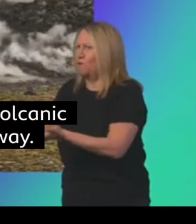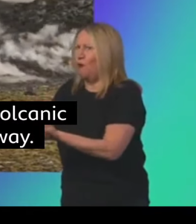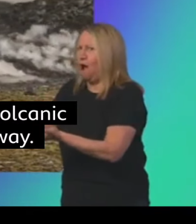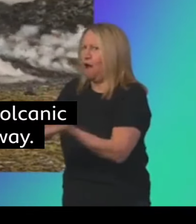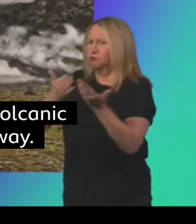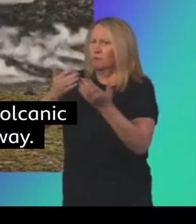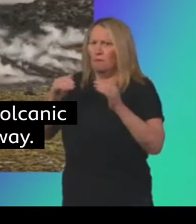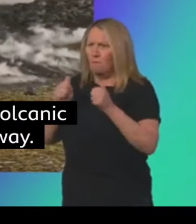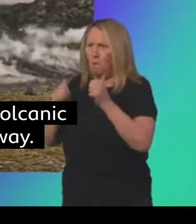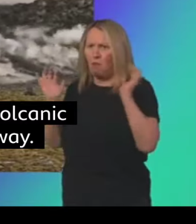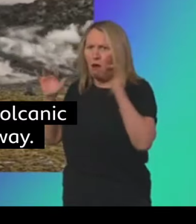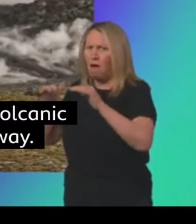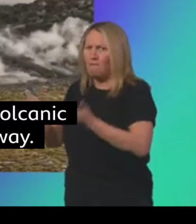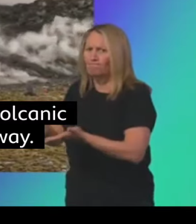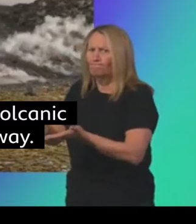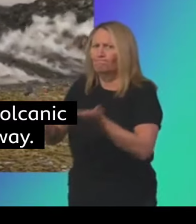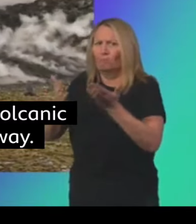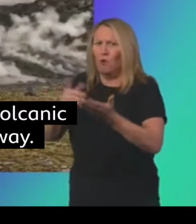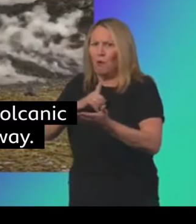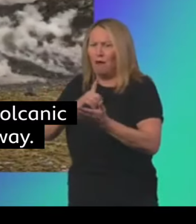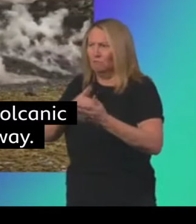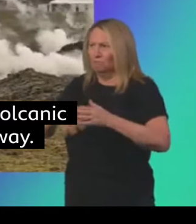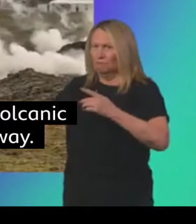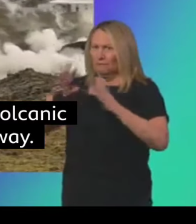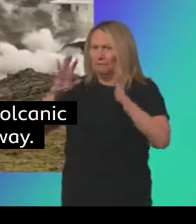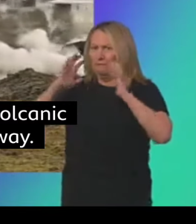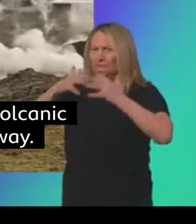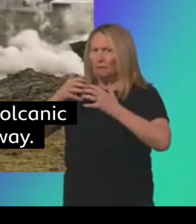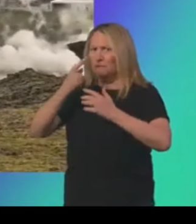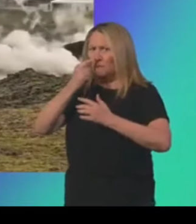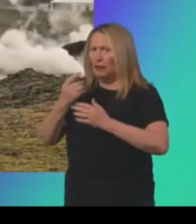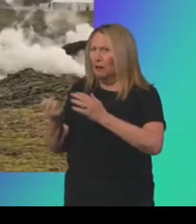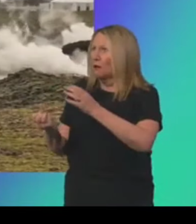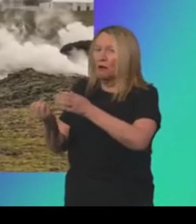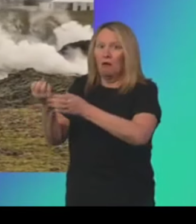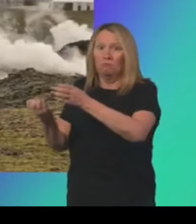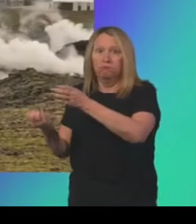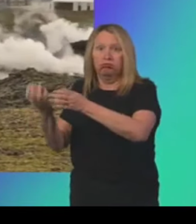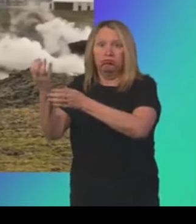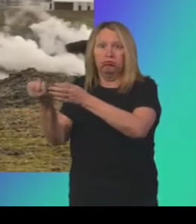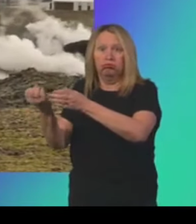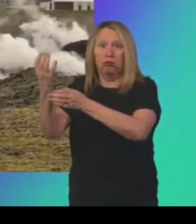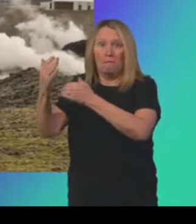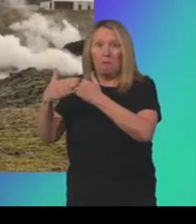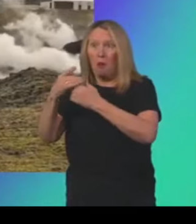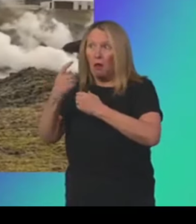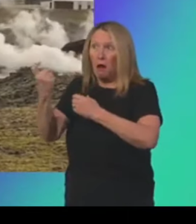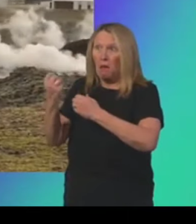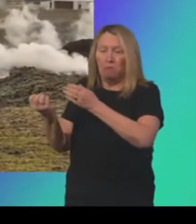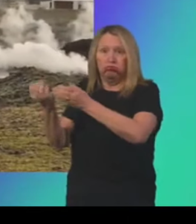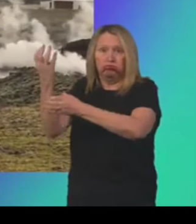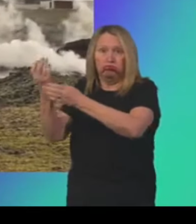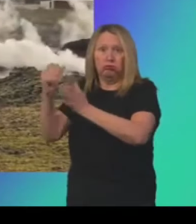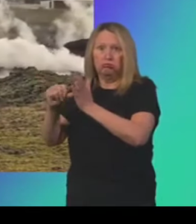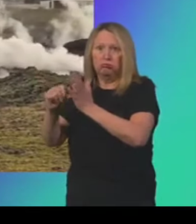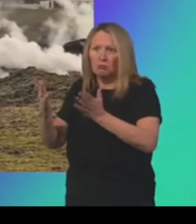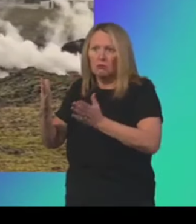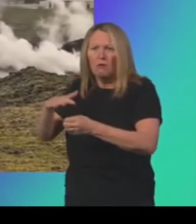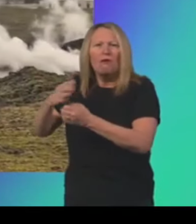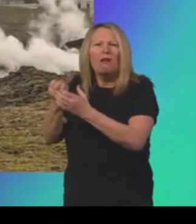local authorities after an early morning earthquake signalled that a volcanic eruption was likely on its way. Local